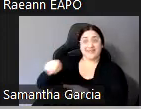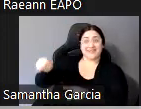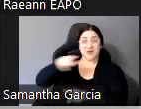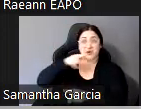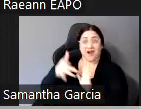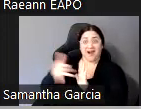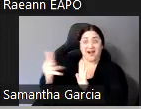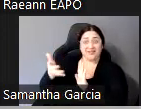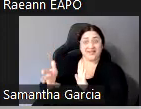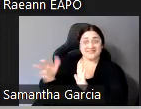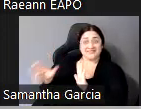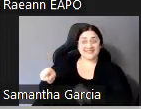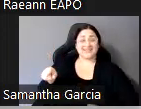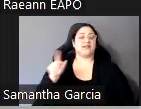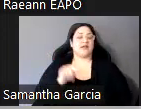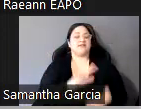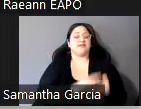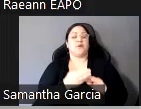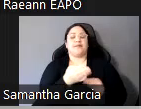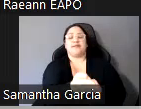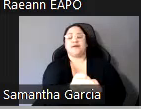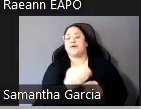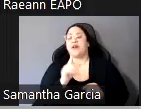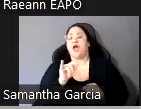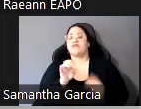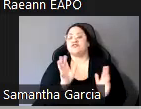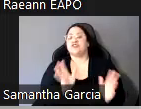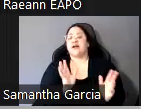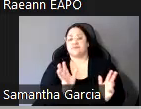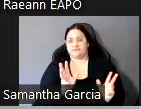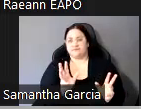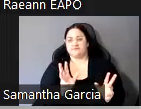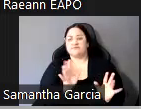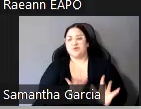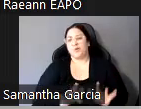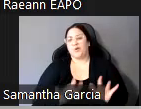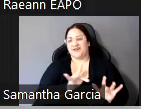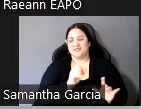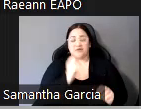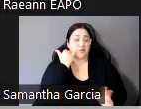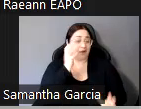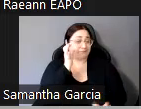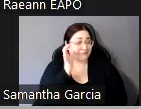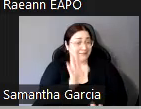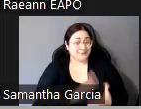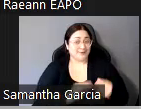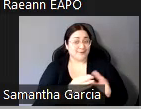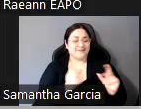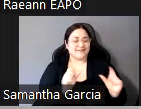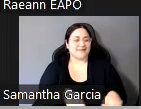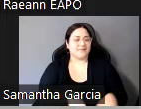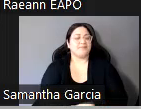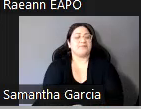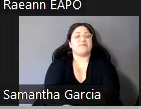great. Here's our social media post with the RCMP. And here's a handout. So as